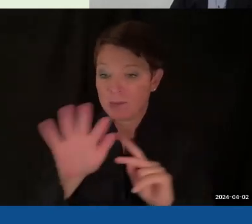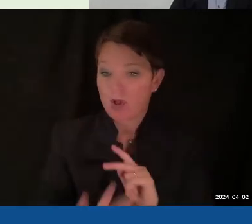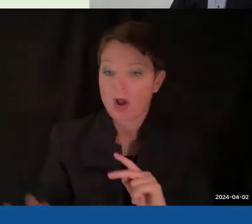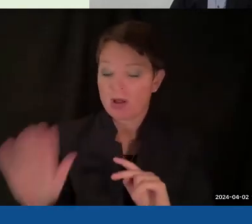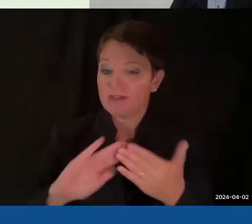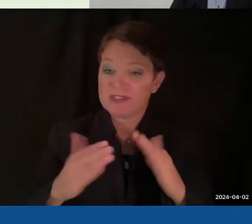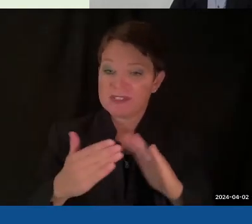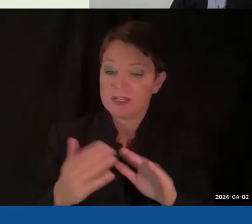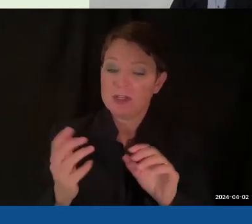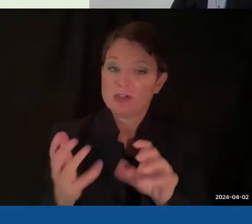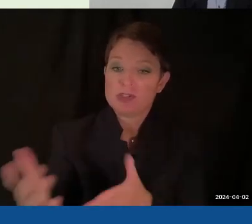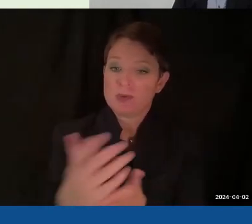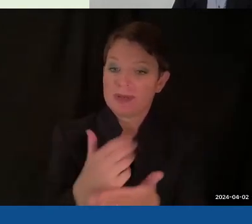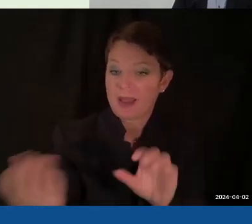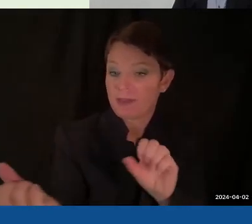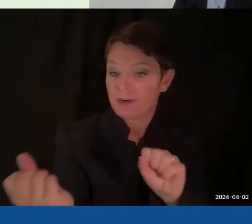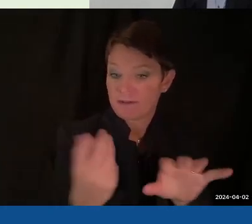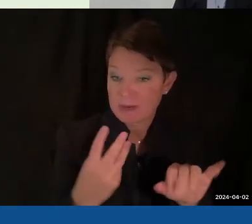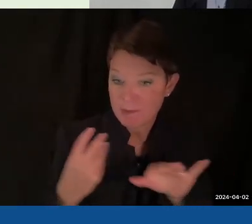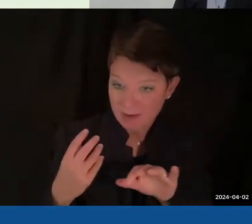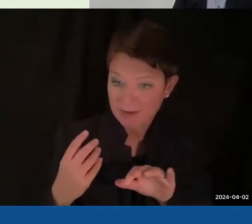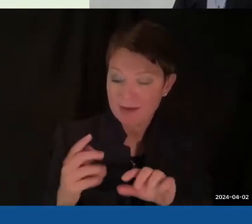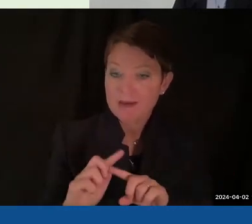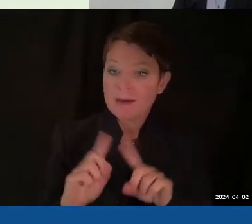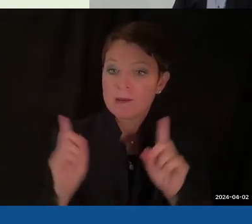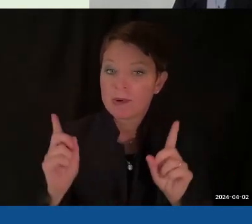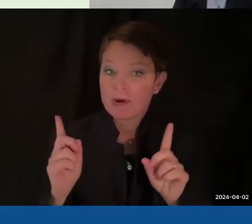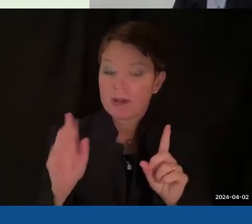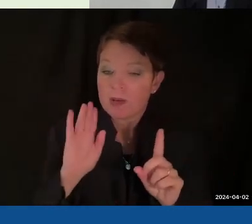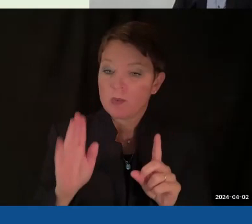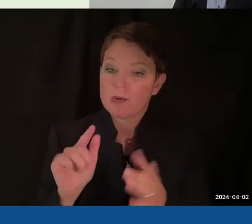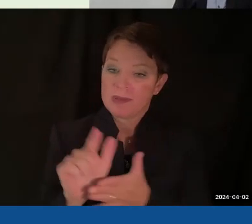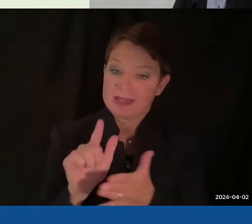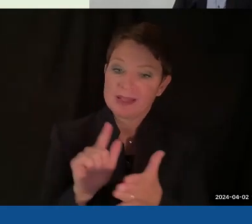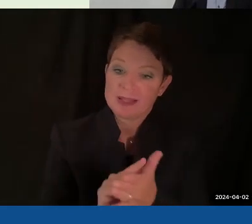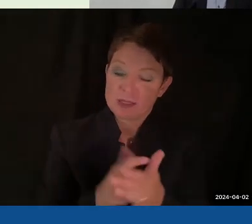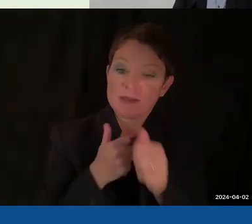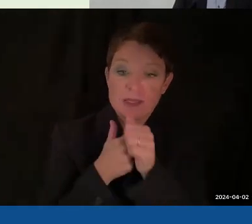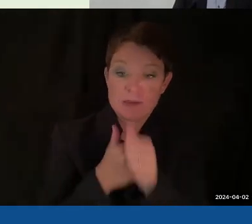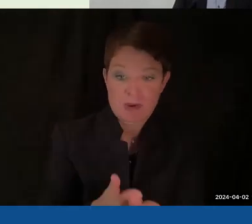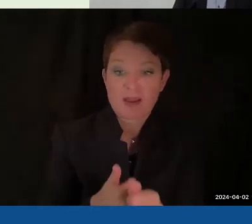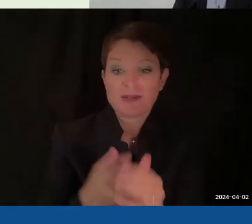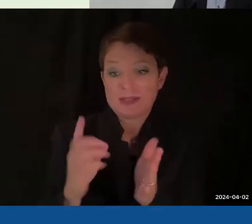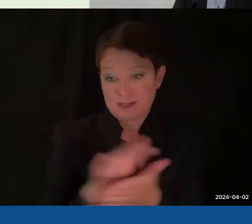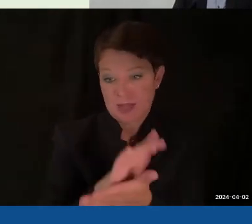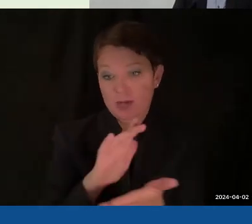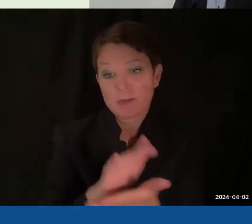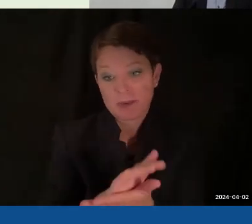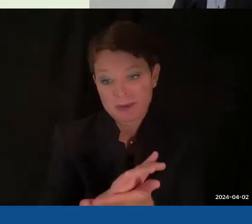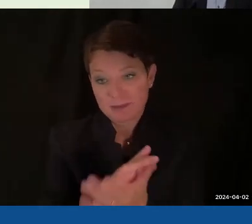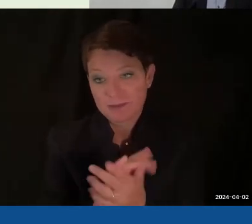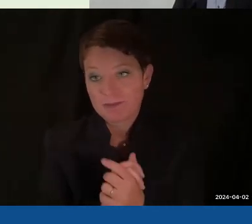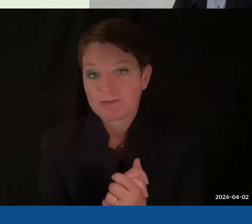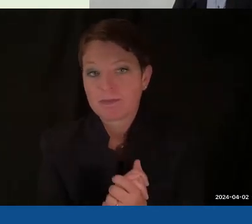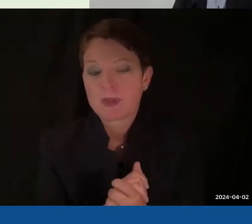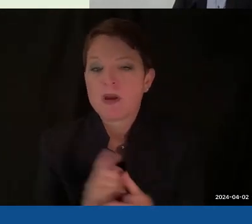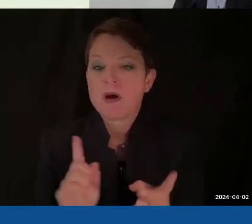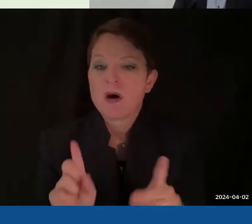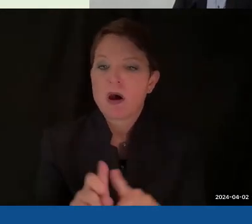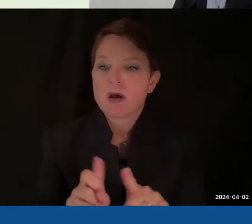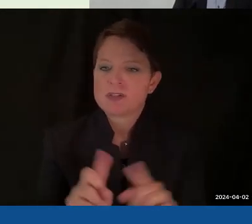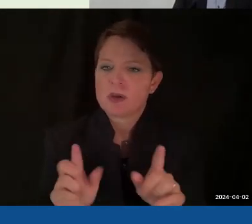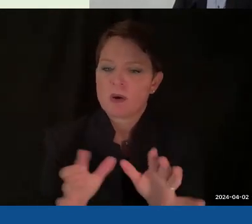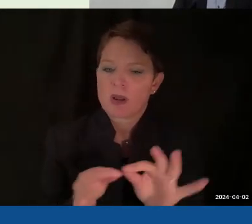garner feedback on that, and it would be a legally binding document. There was also a